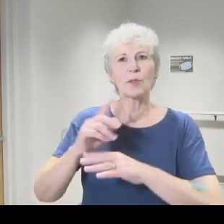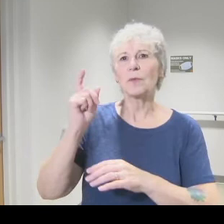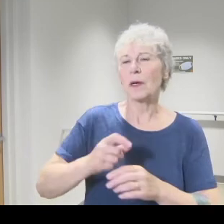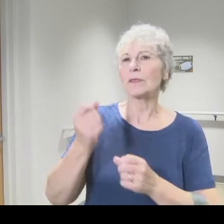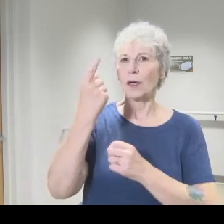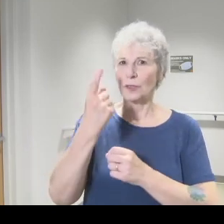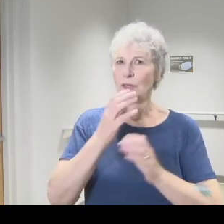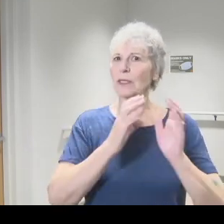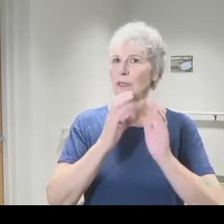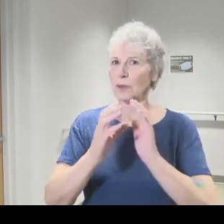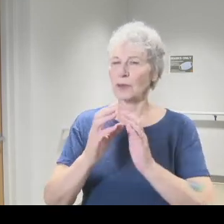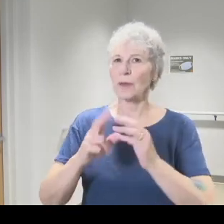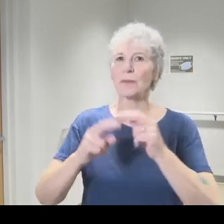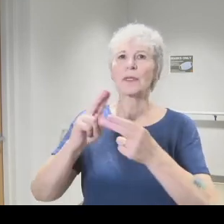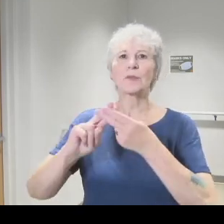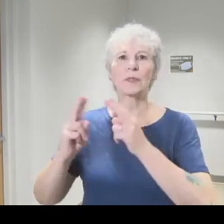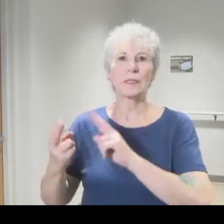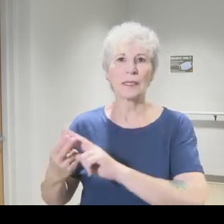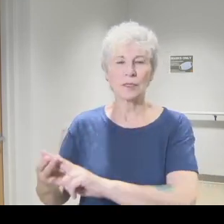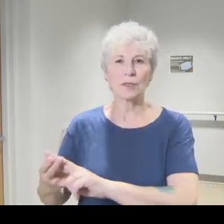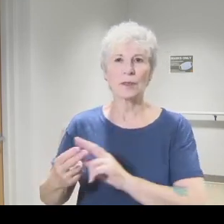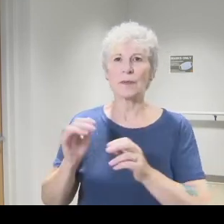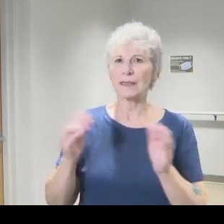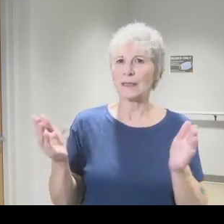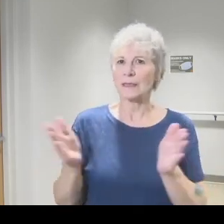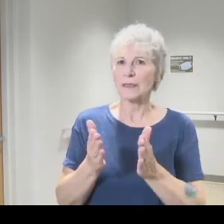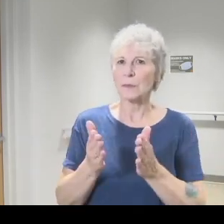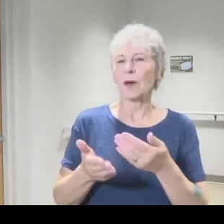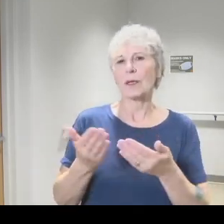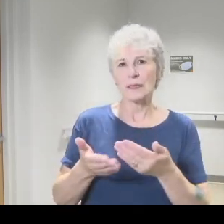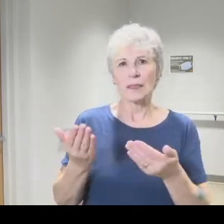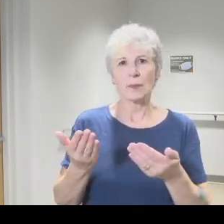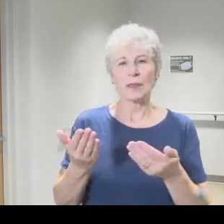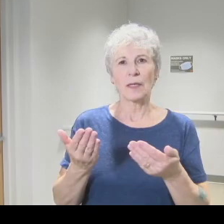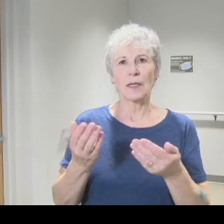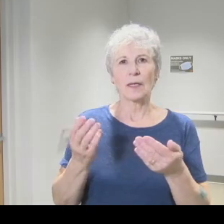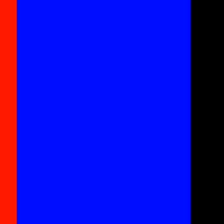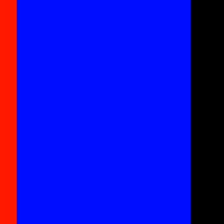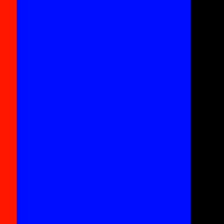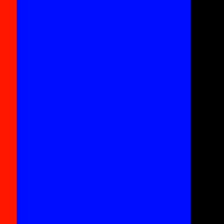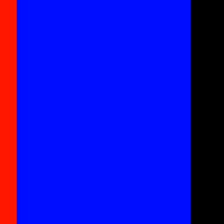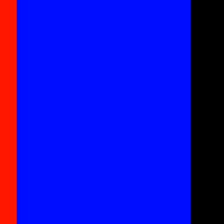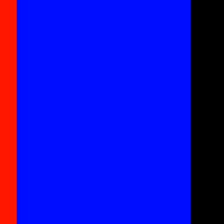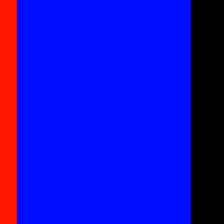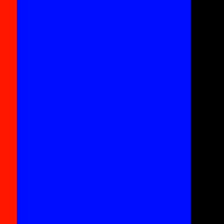and build relationships properly. So that's just a small sample of the complexities that we face.